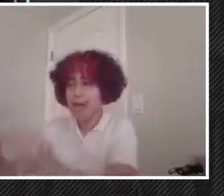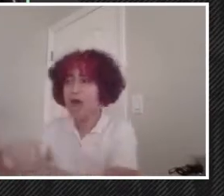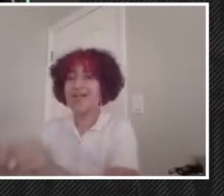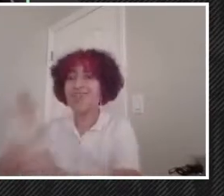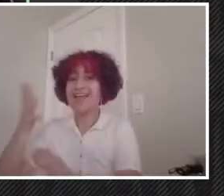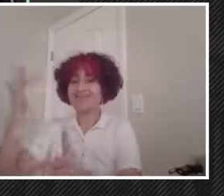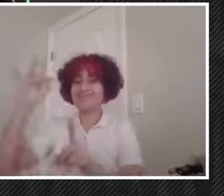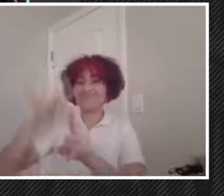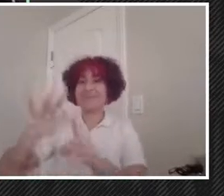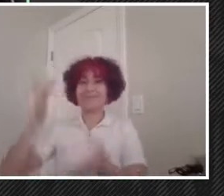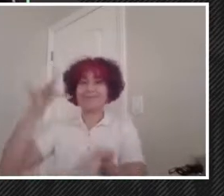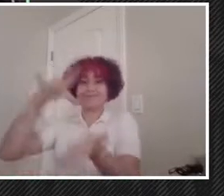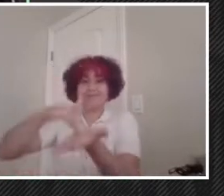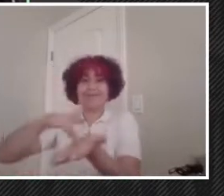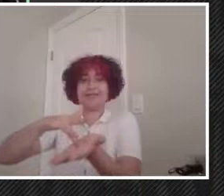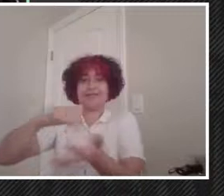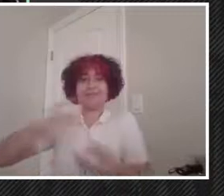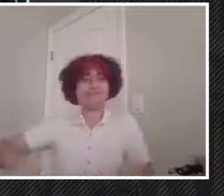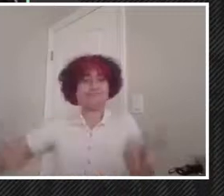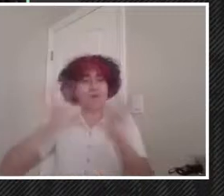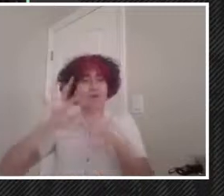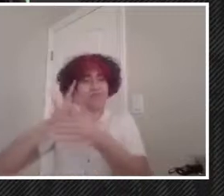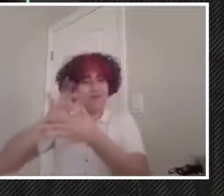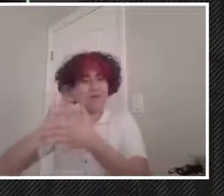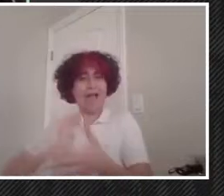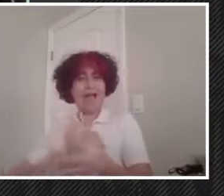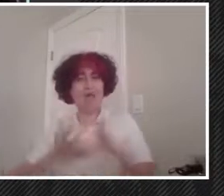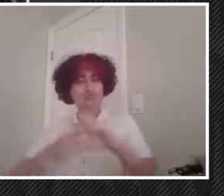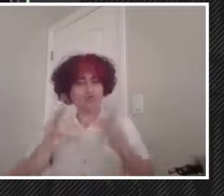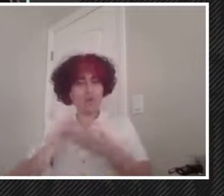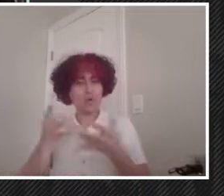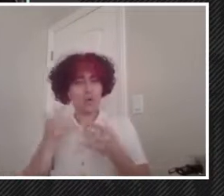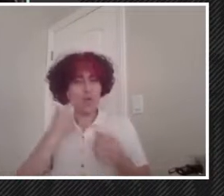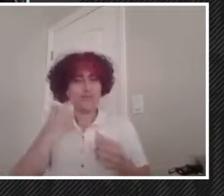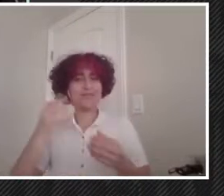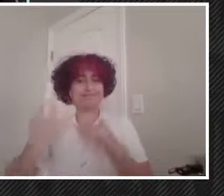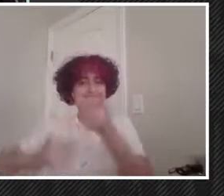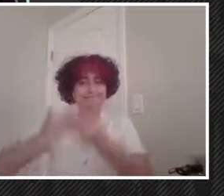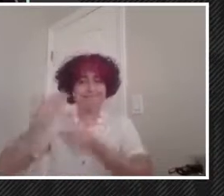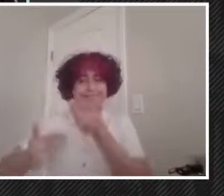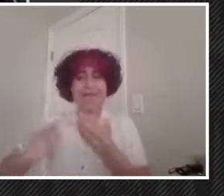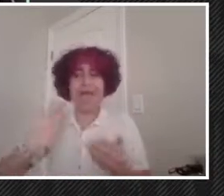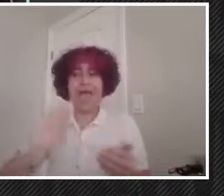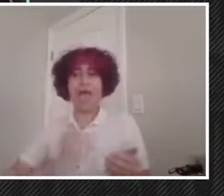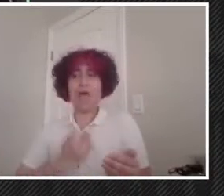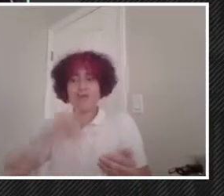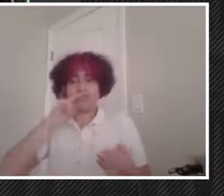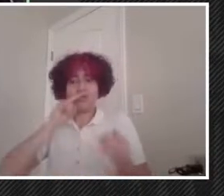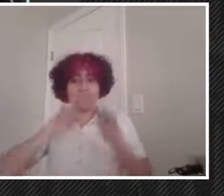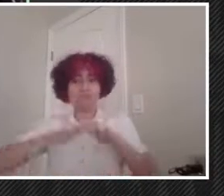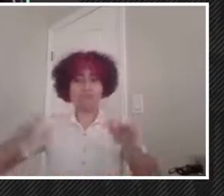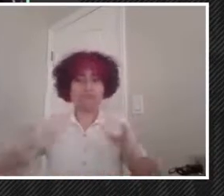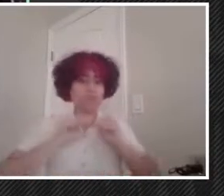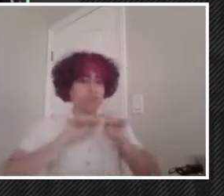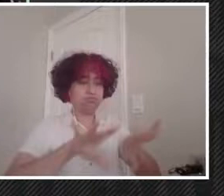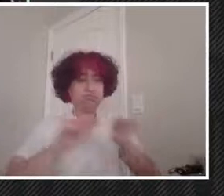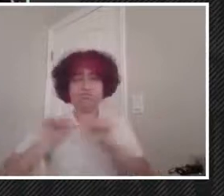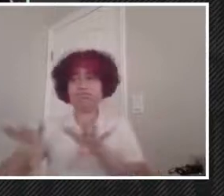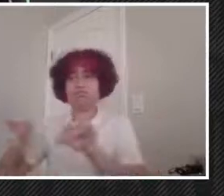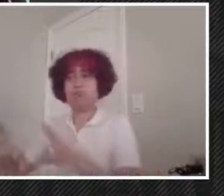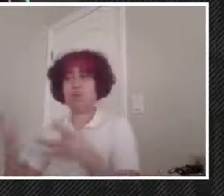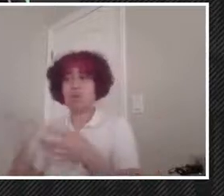we want to be able to tell our grandchildren. And that is the story that we want our grandchildren to tell their grandchildren.